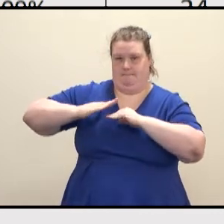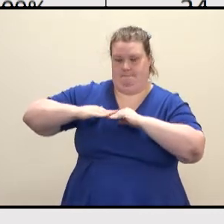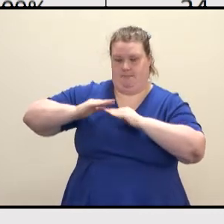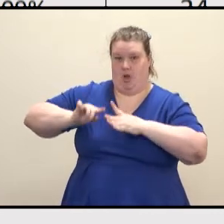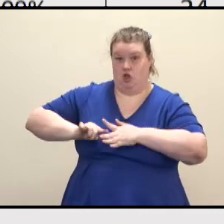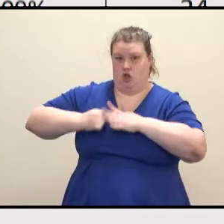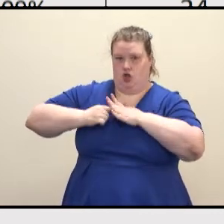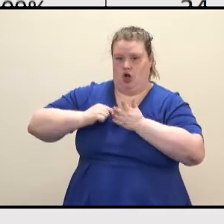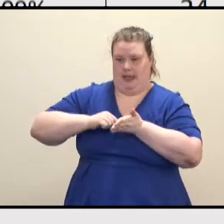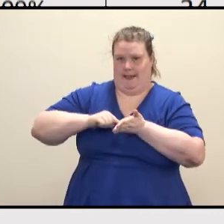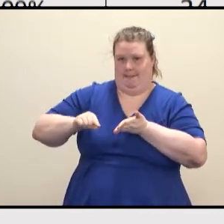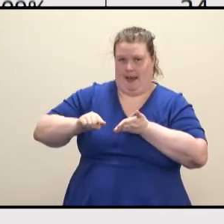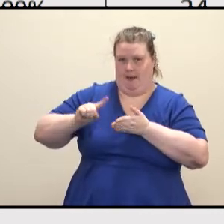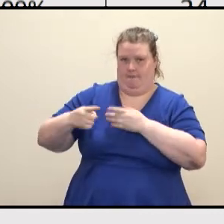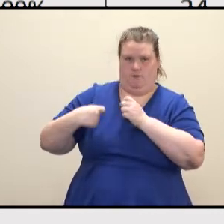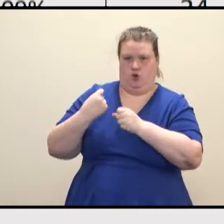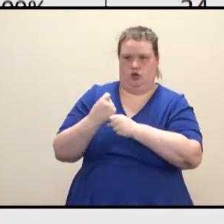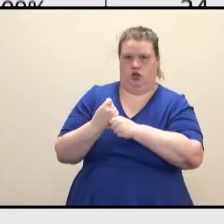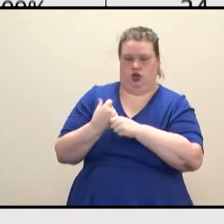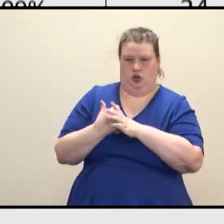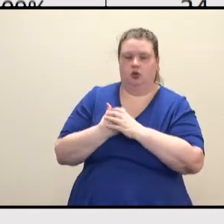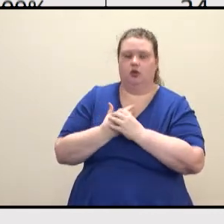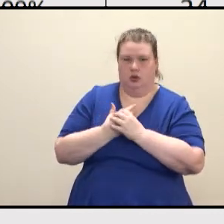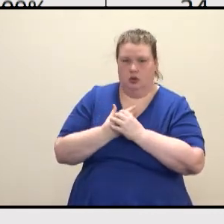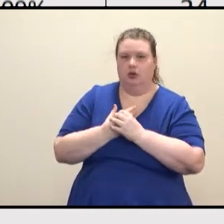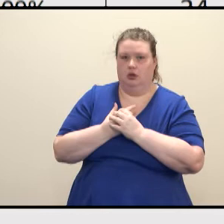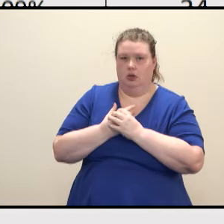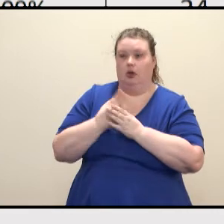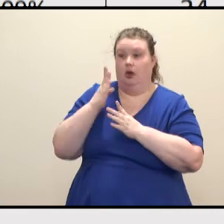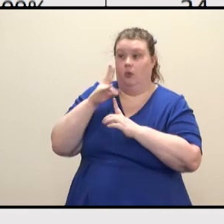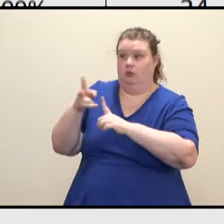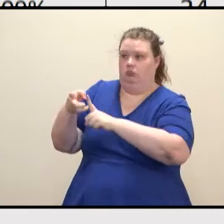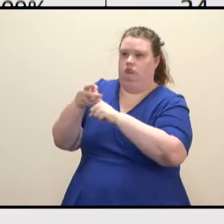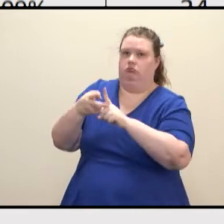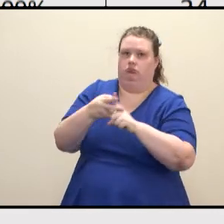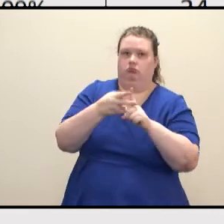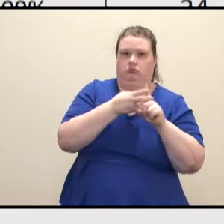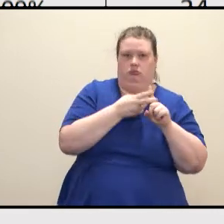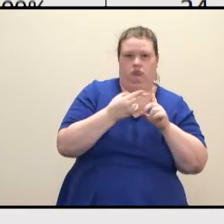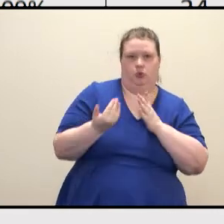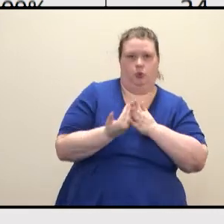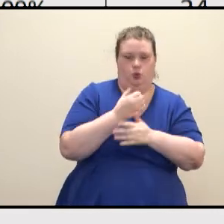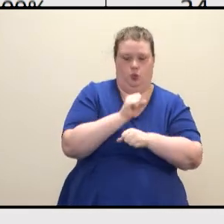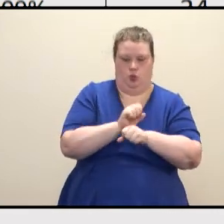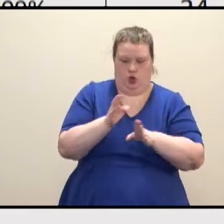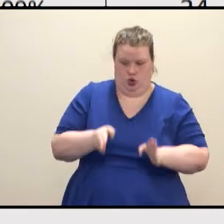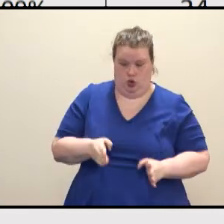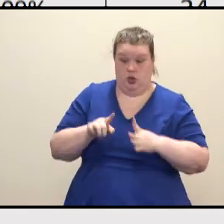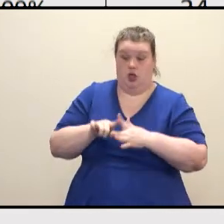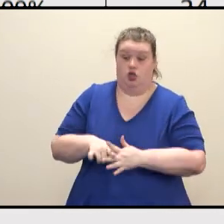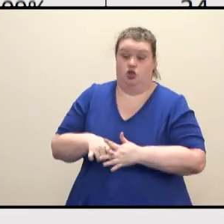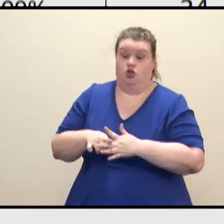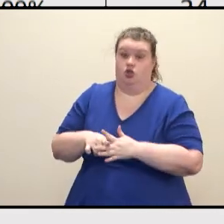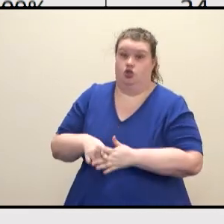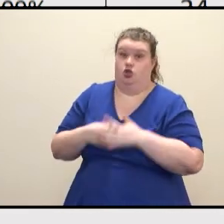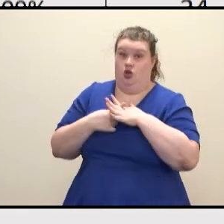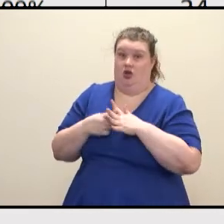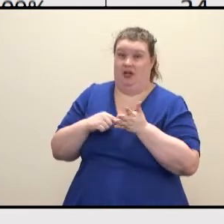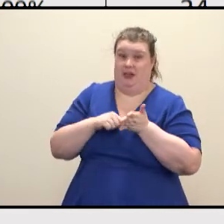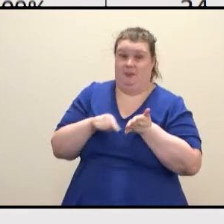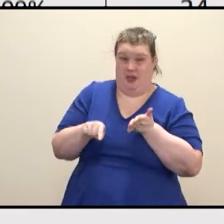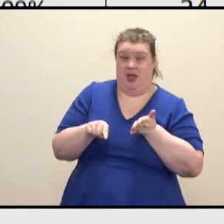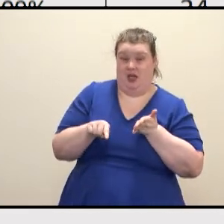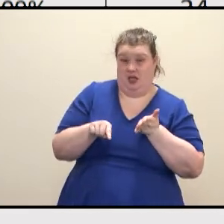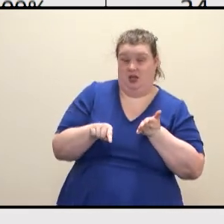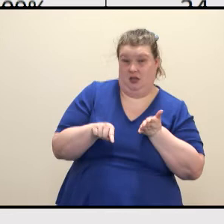about starting pay. So, because that's how we're going to recruit hourly workers in. So with starting pay, we can see that starting pay